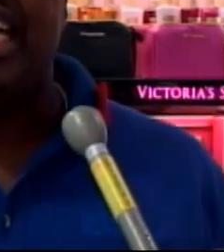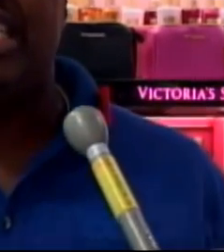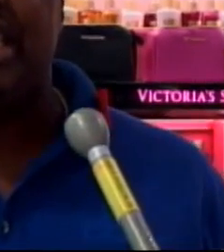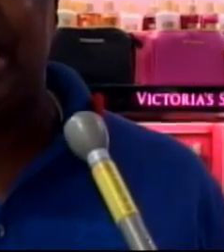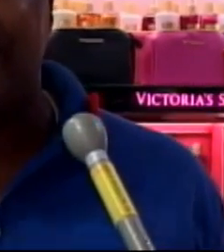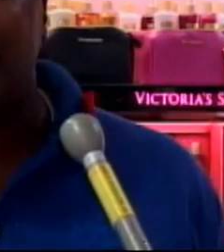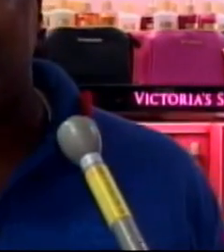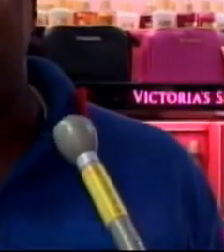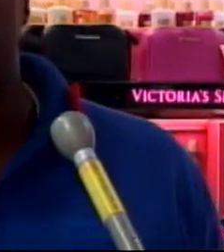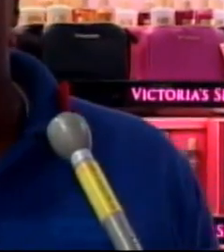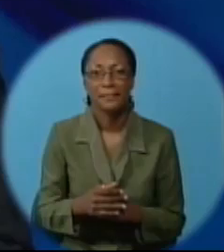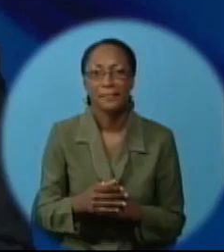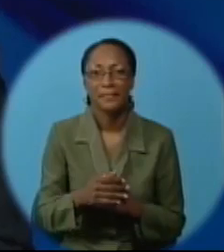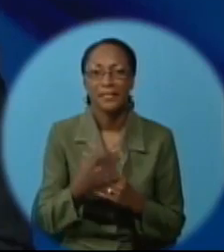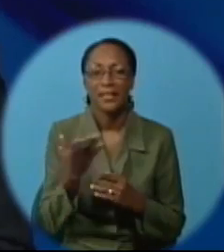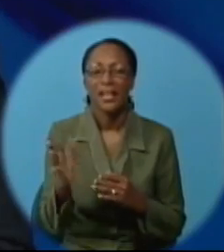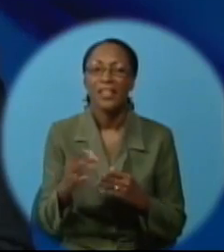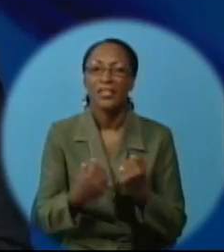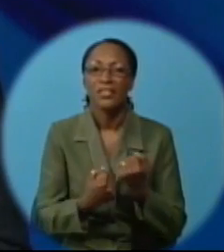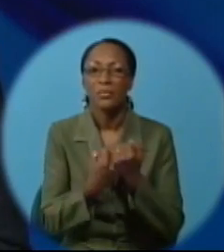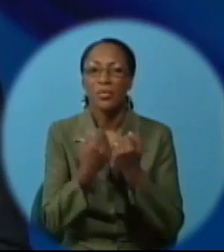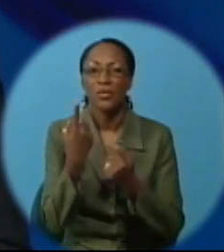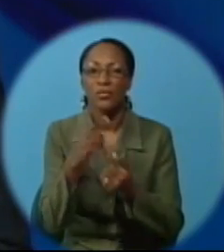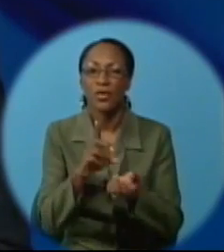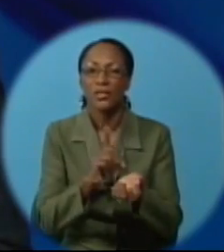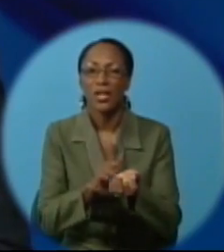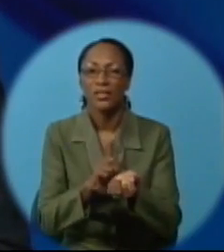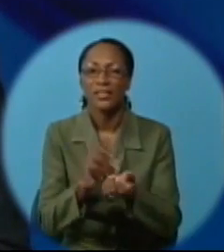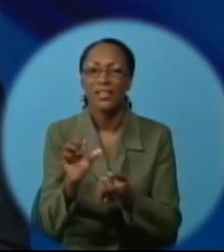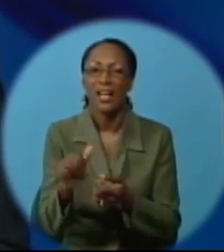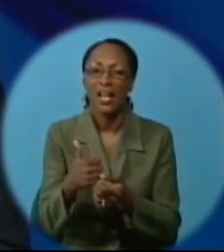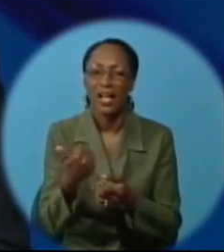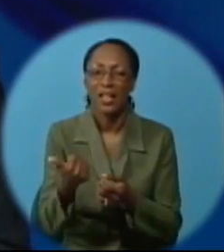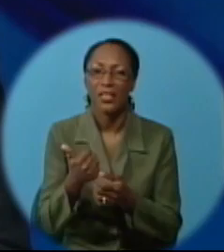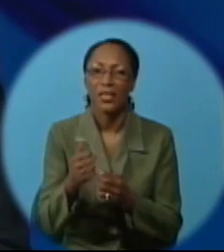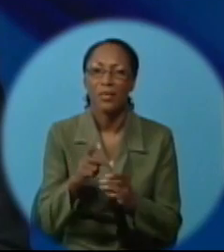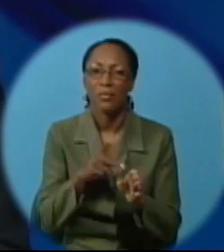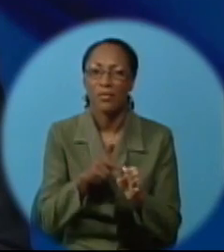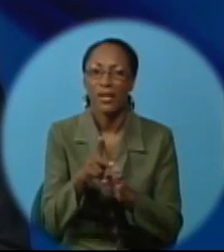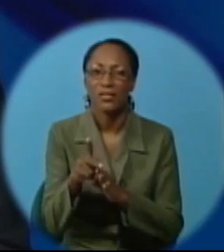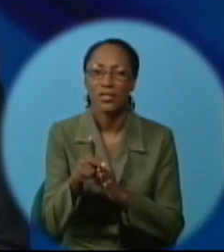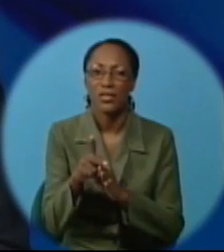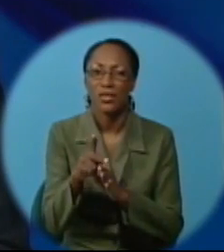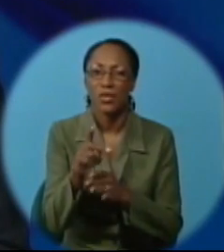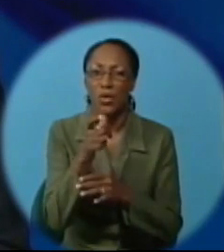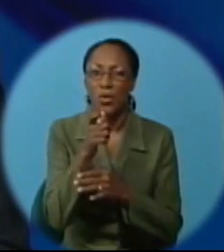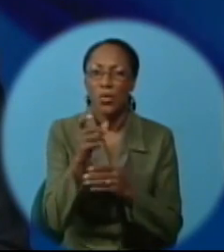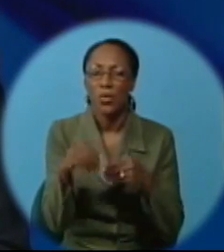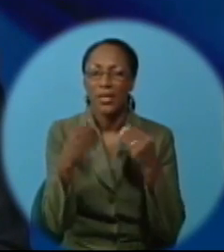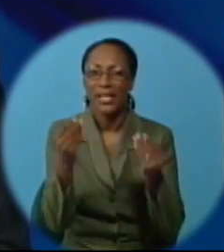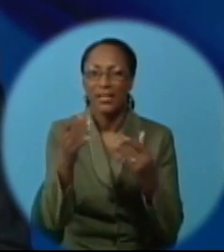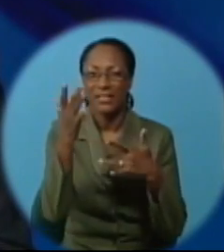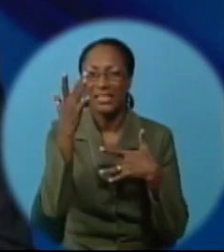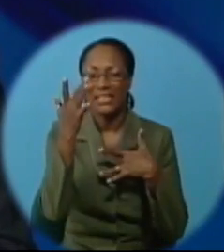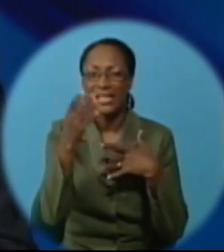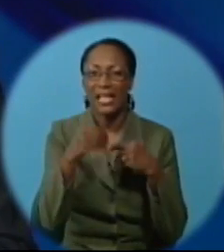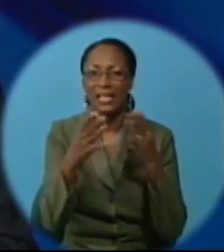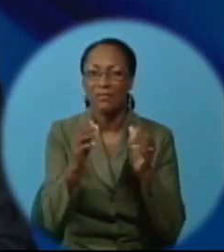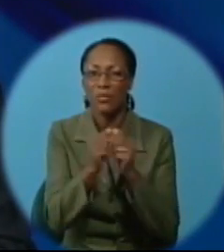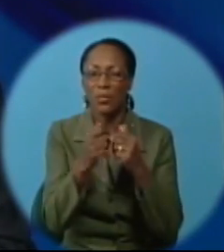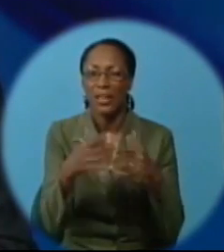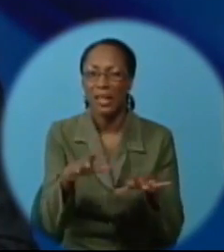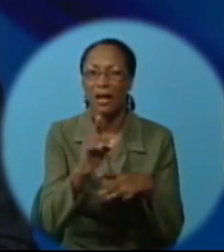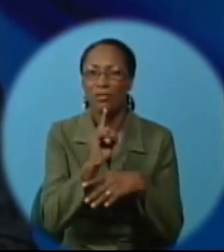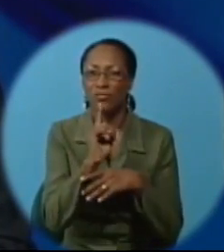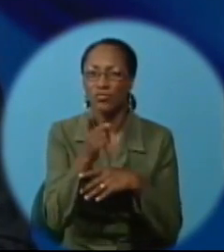that she actually loves as well. There is support for doctors and other medical professionals accused of granting sick leave indiscriminately to